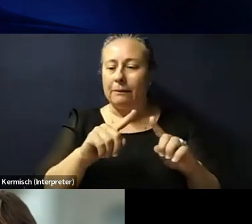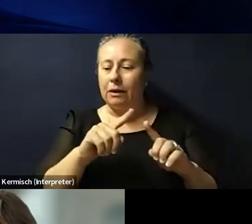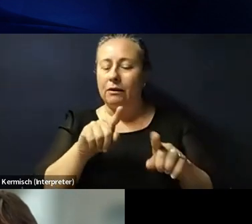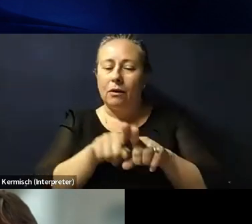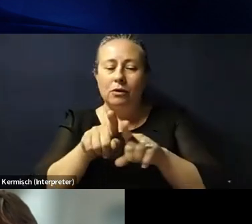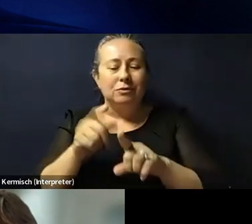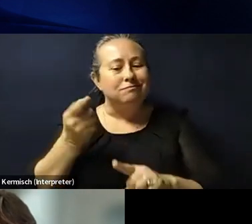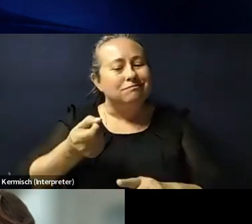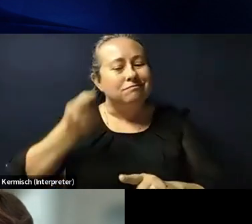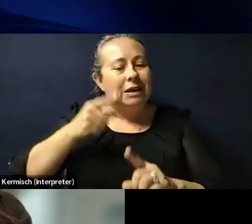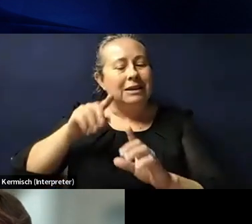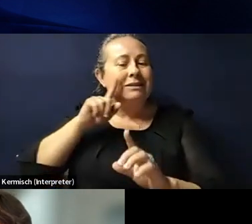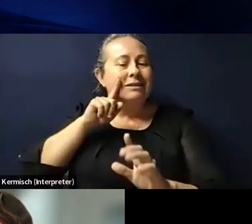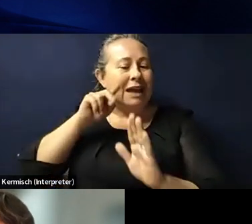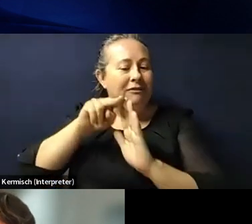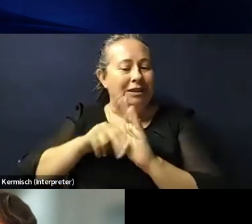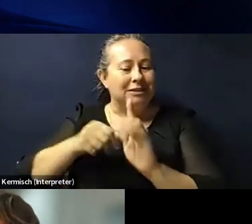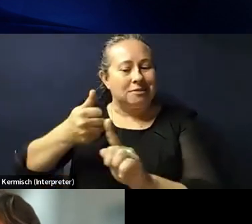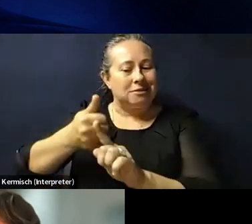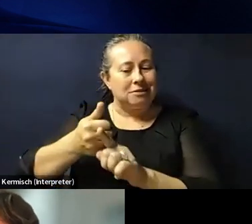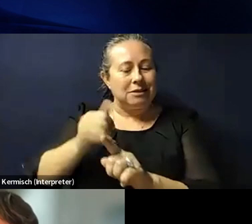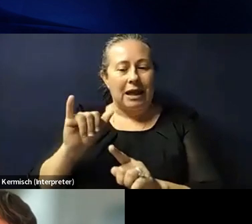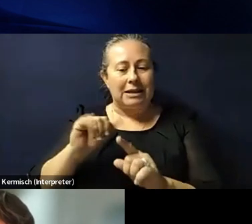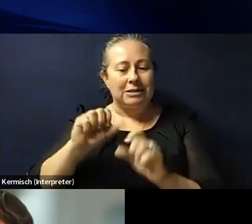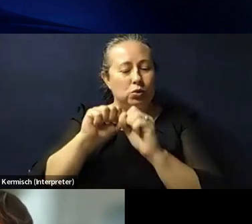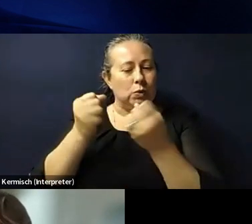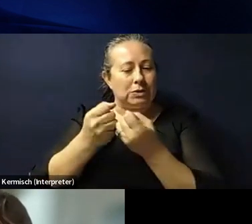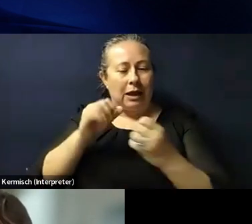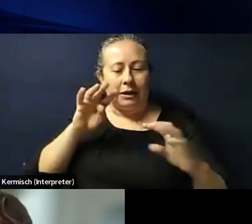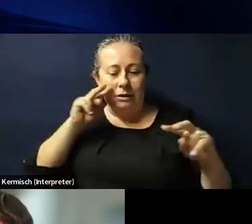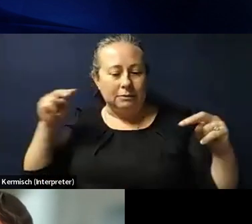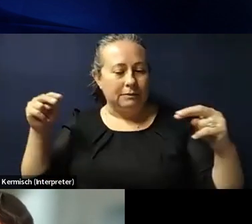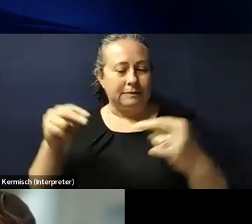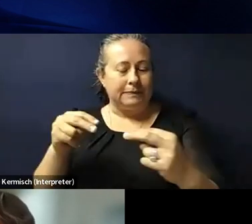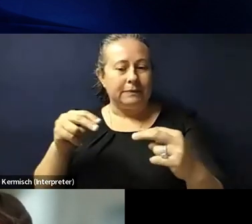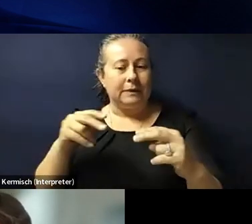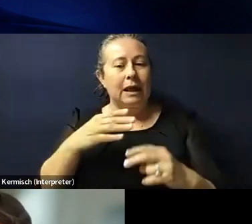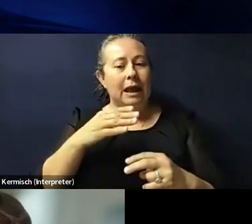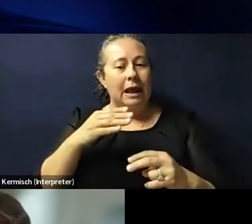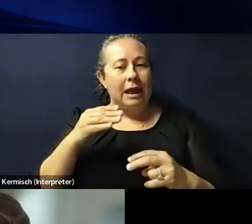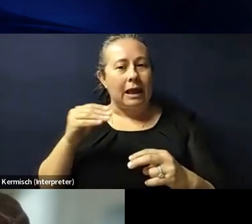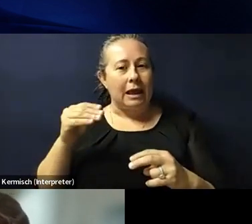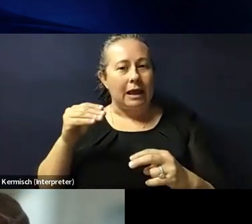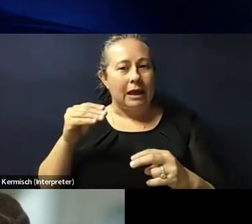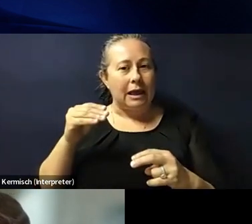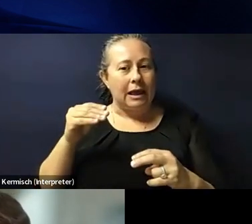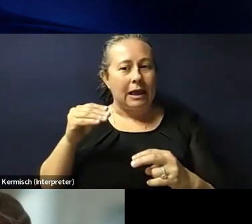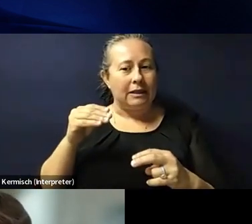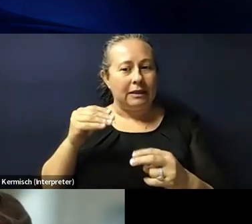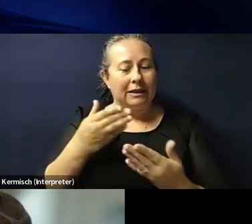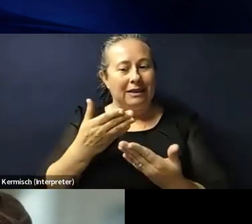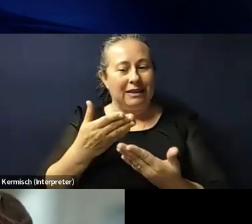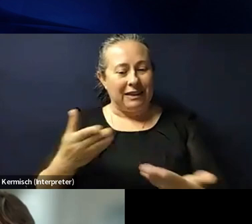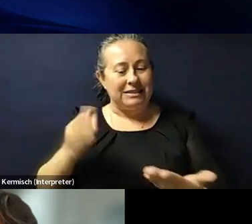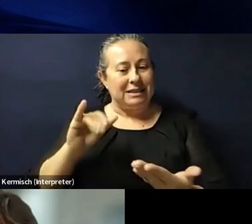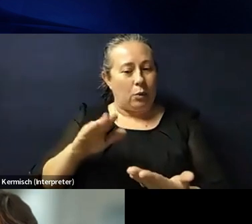of deafness collectively as a society, as well as the prescription that were provided through medical